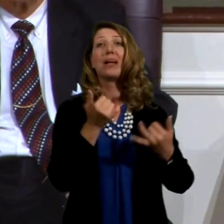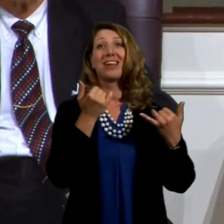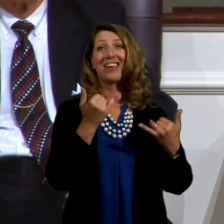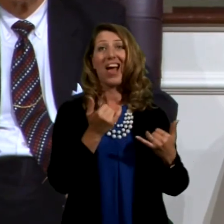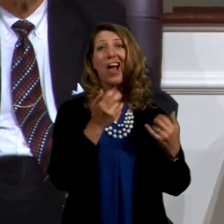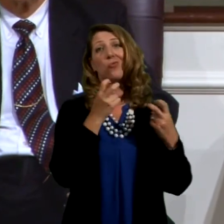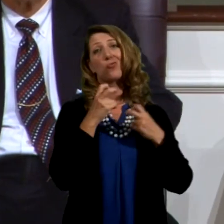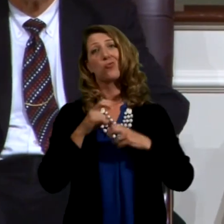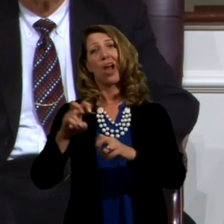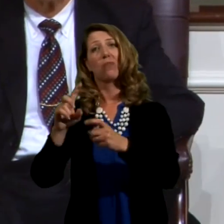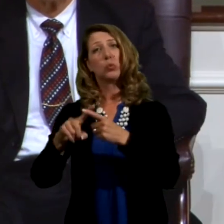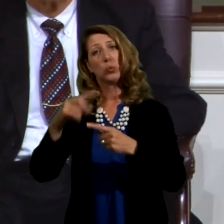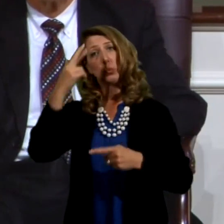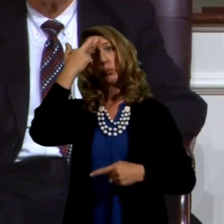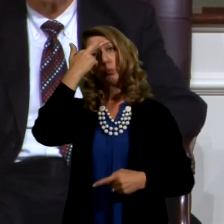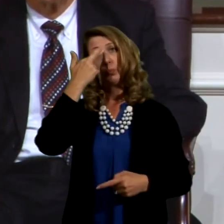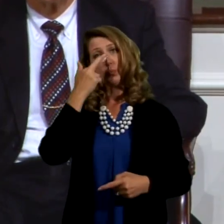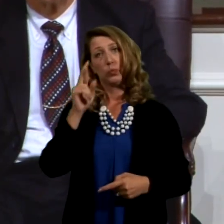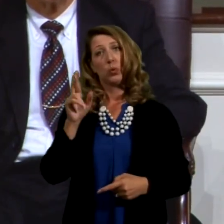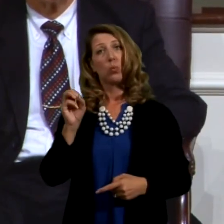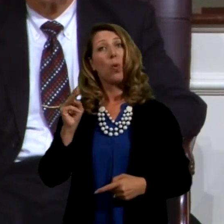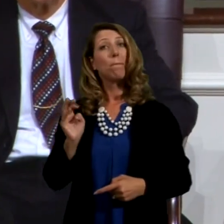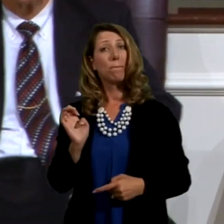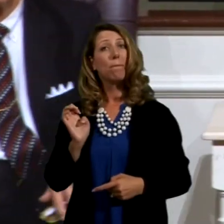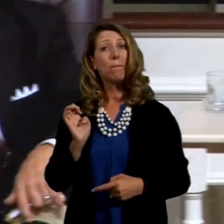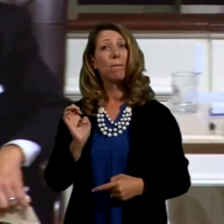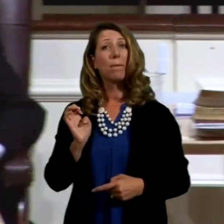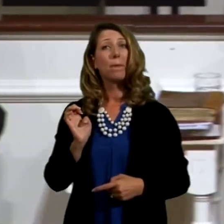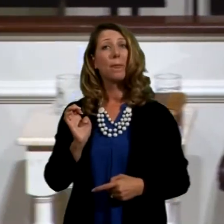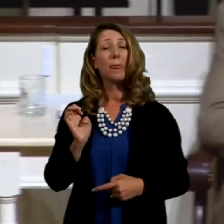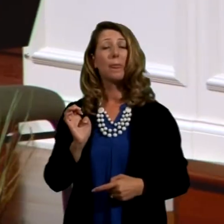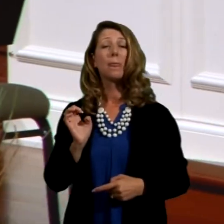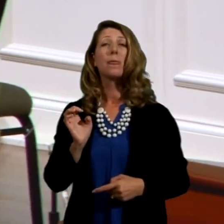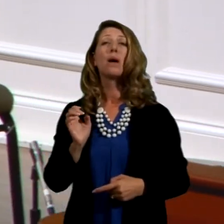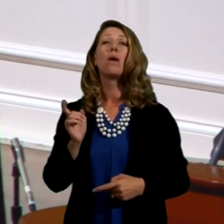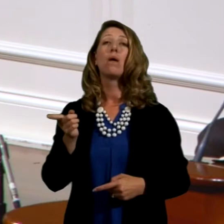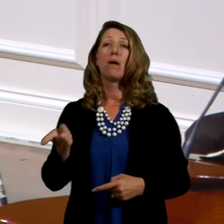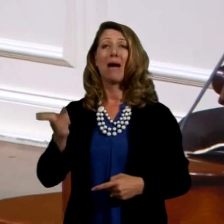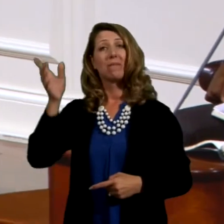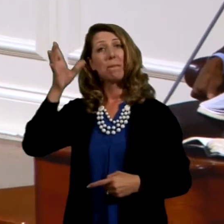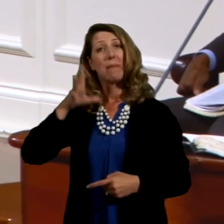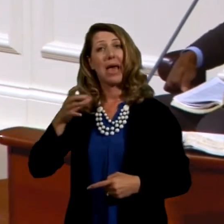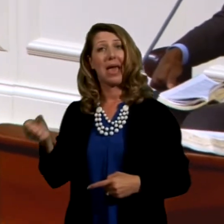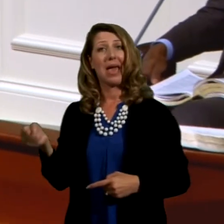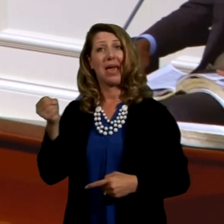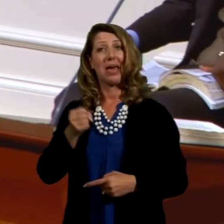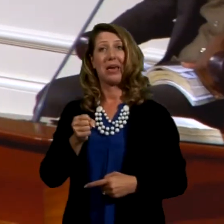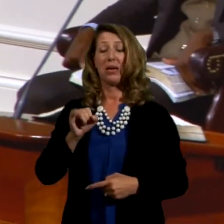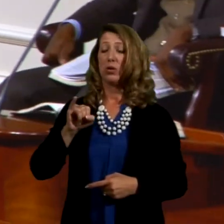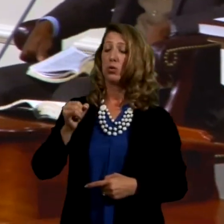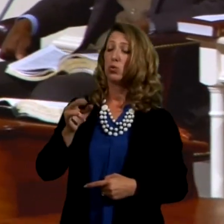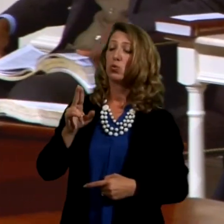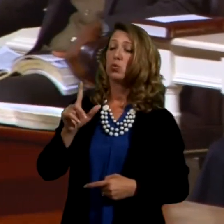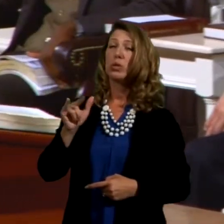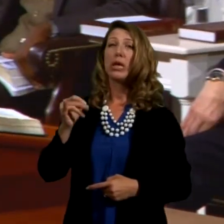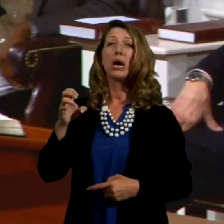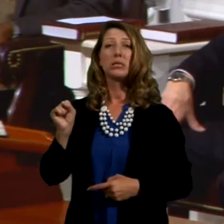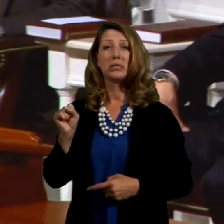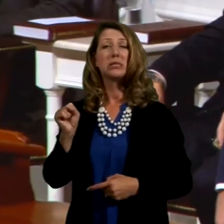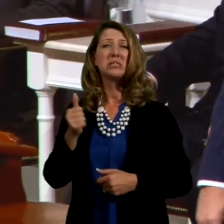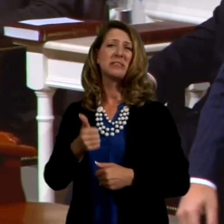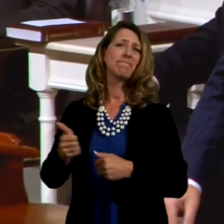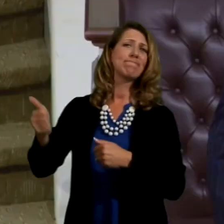He's been given a guy who's in charge of him and multiple other prisoners. His name is Julius. He's a centurion. He